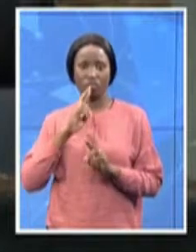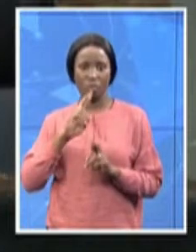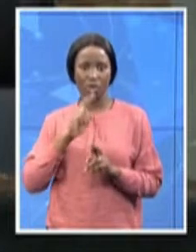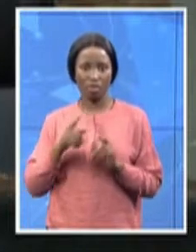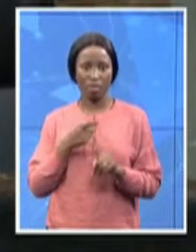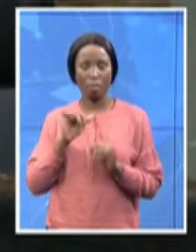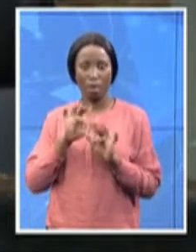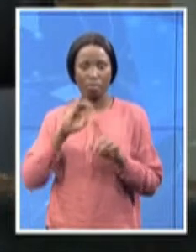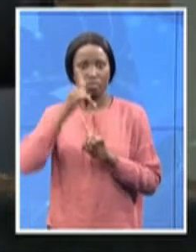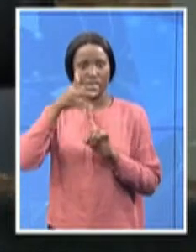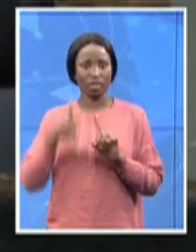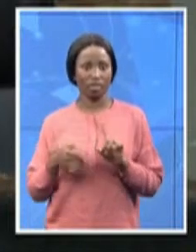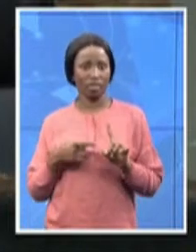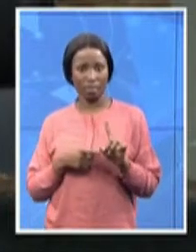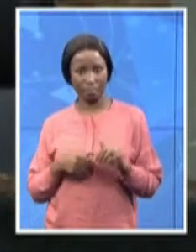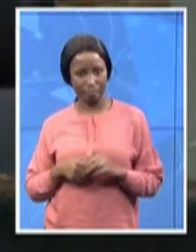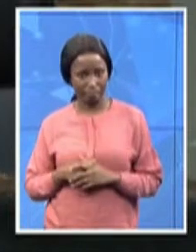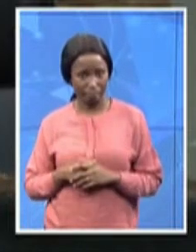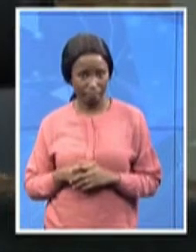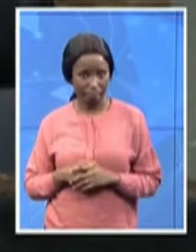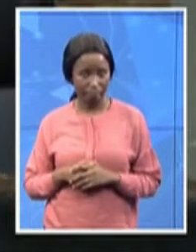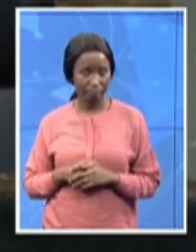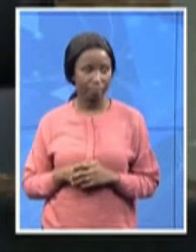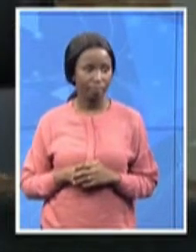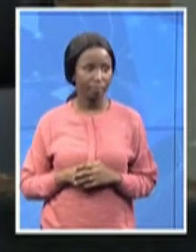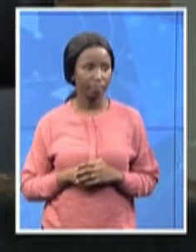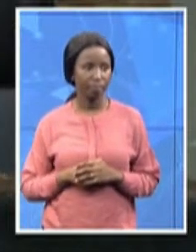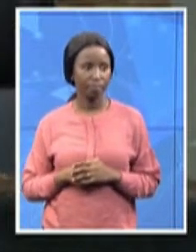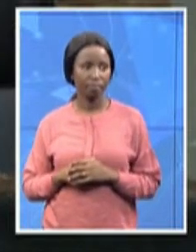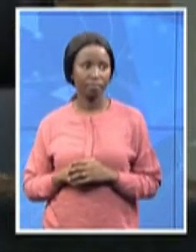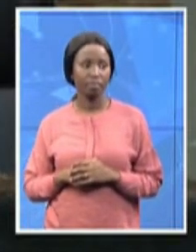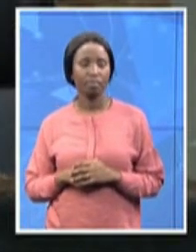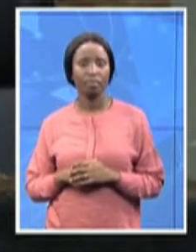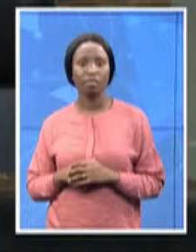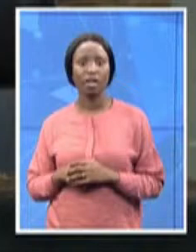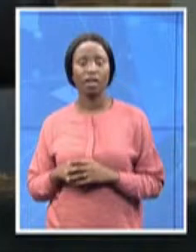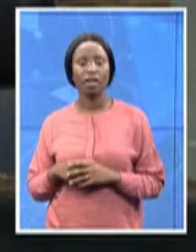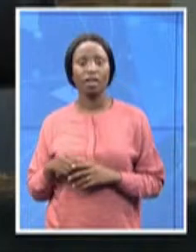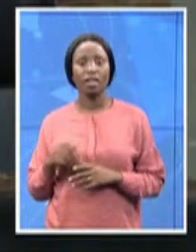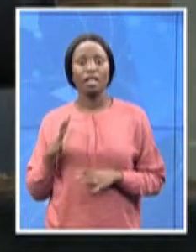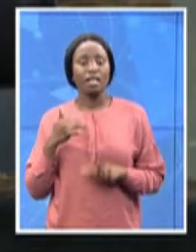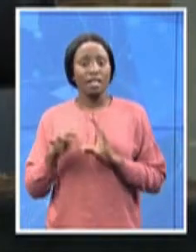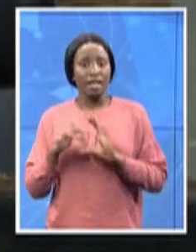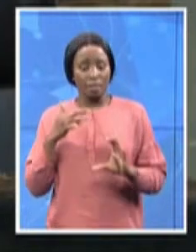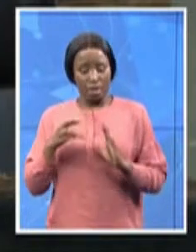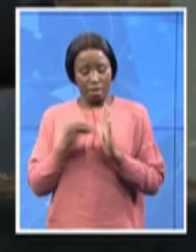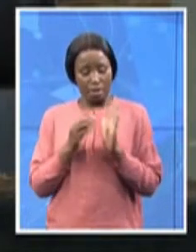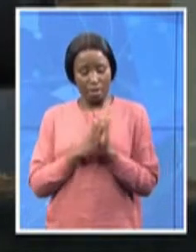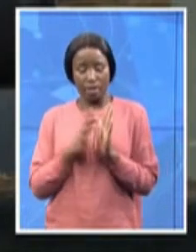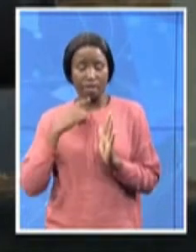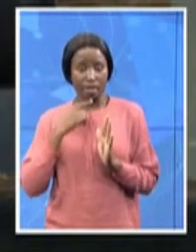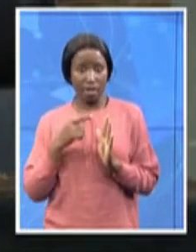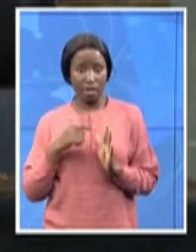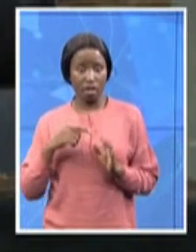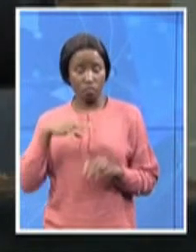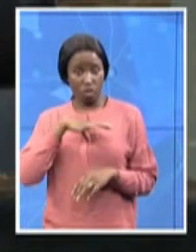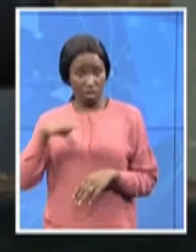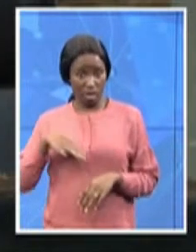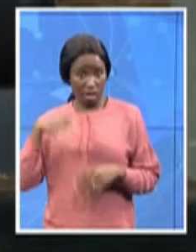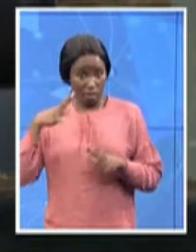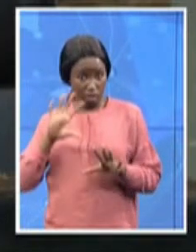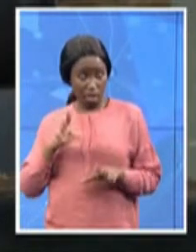While none of the emails said the President personally benefited from the CR17 campaign donations,